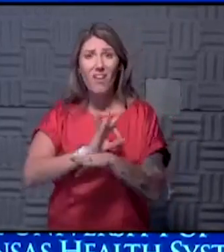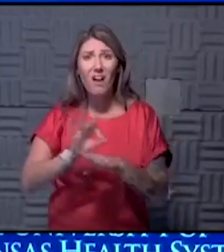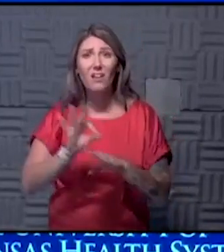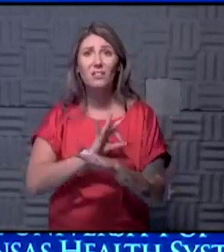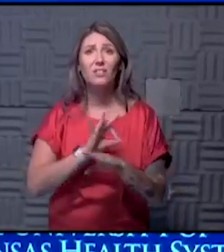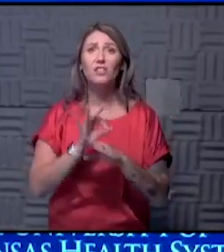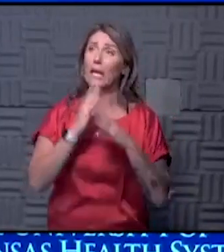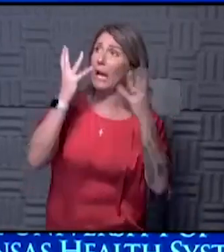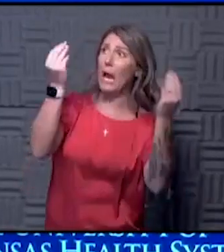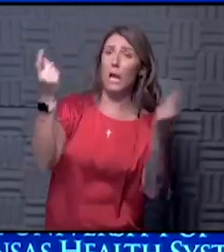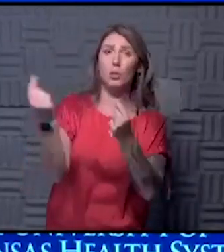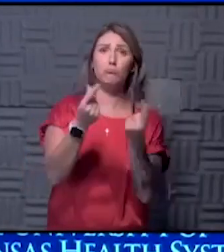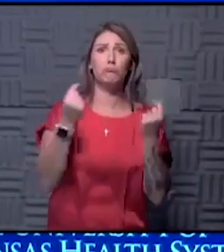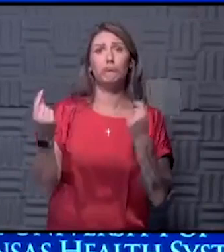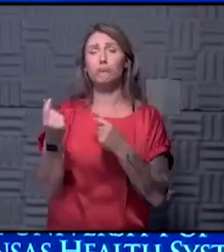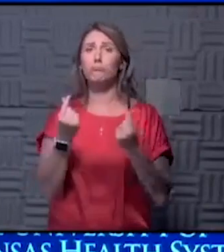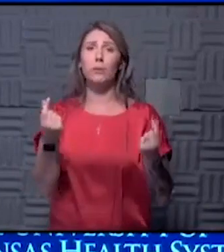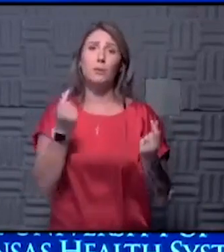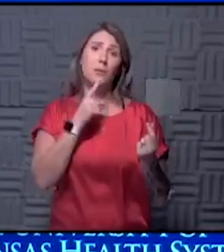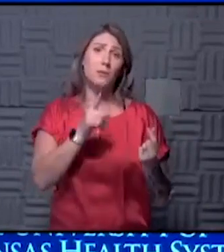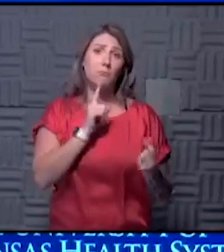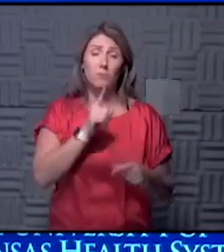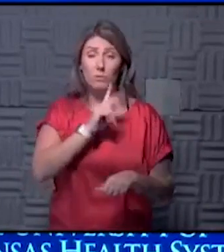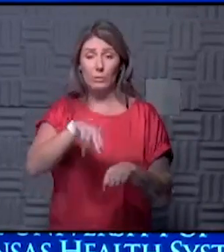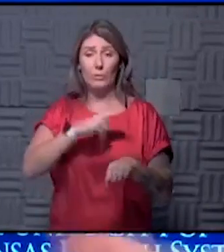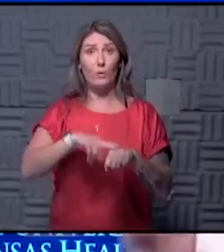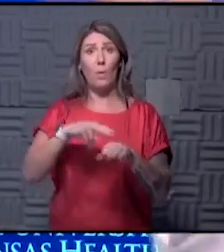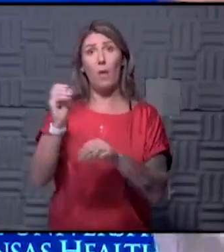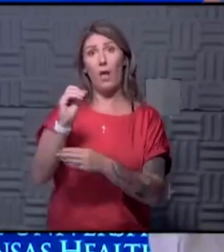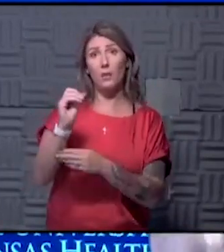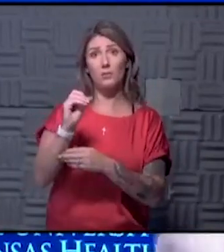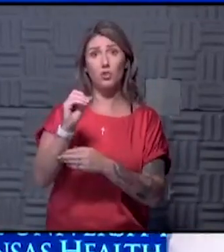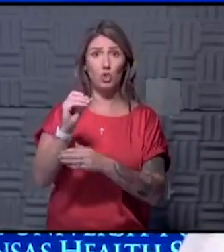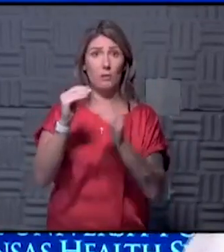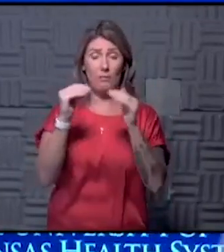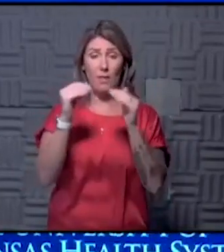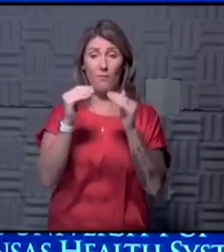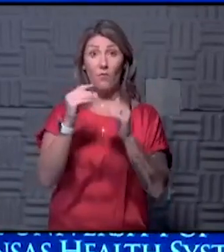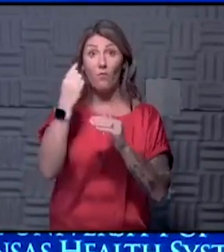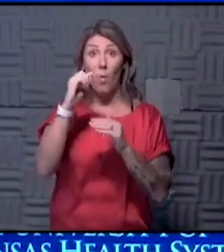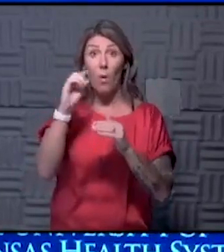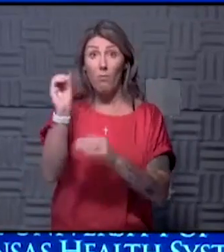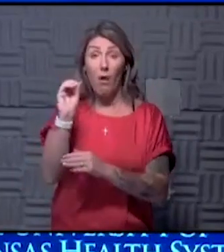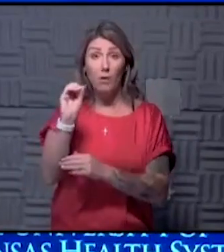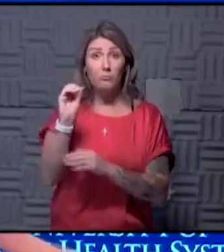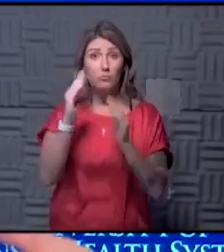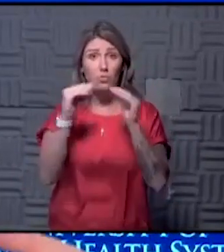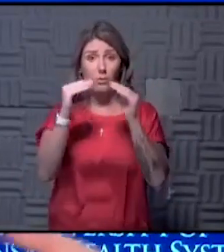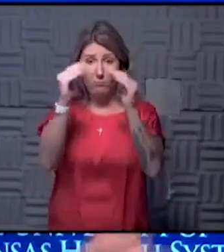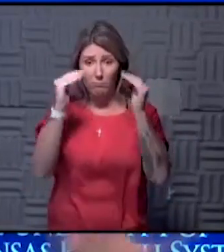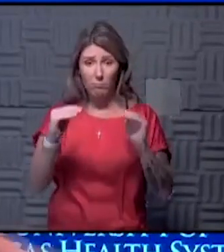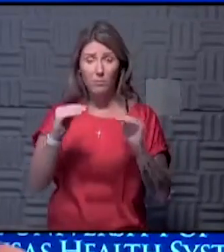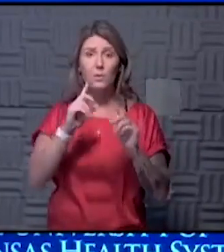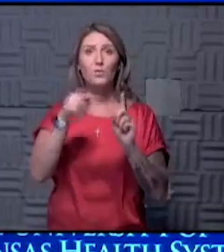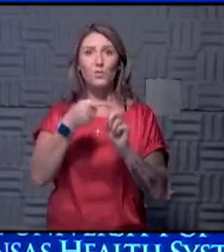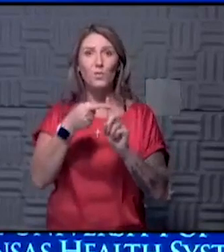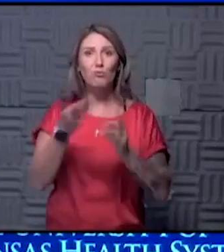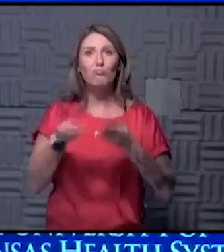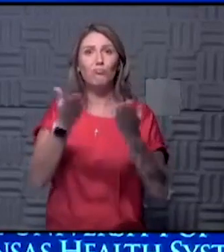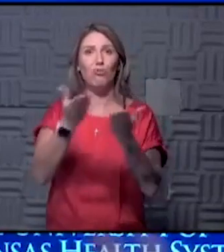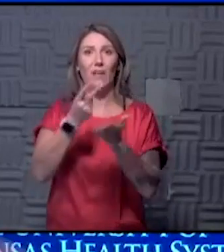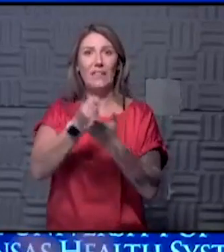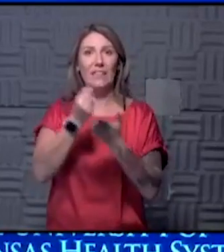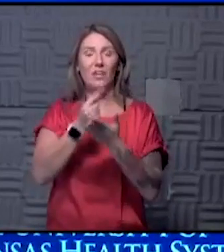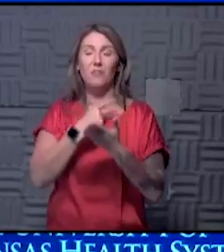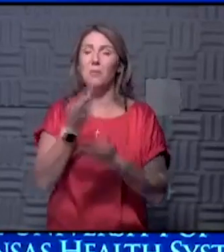and he probably has pretty normal oxygen levels. So for him to drop his oxygen levels would be when we would give people therapy, and I bet